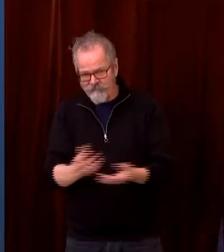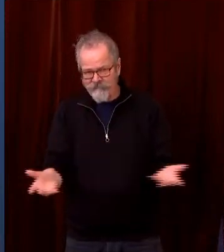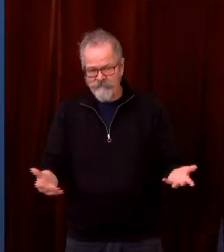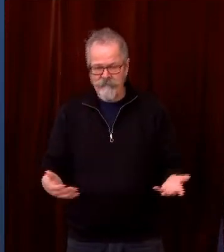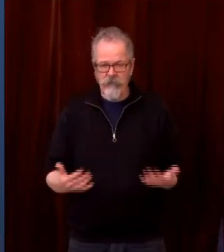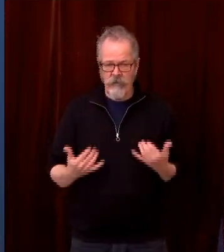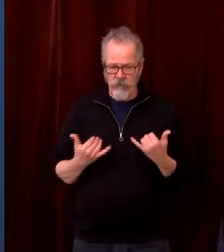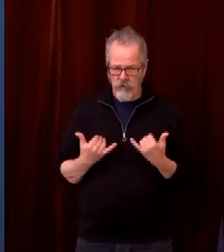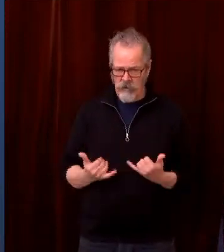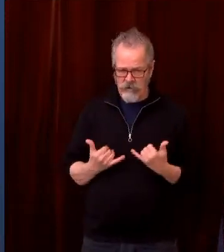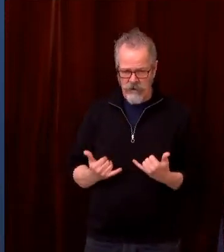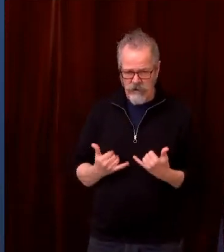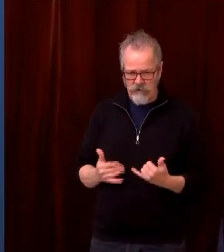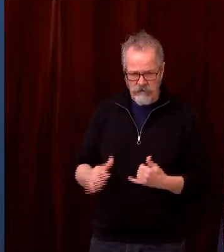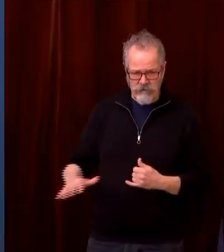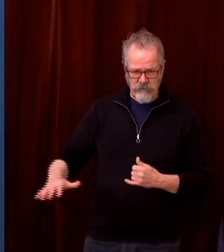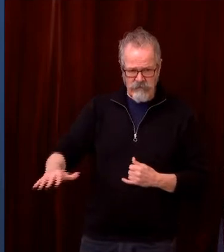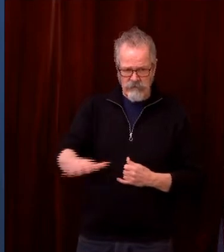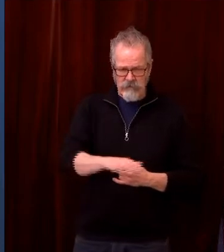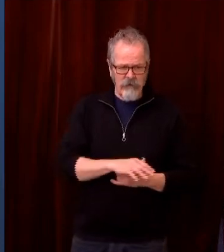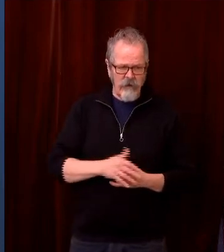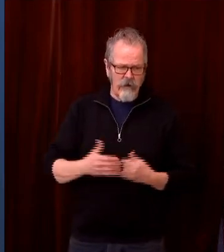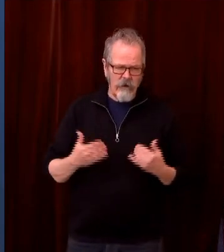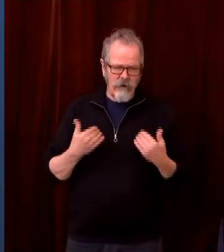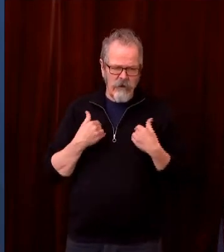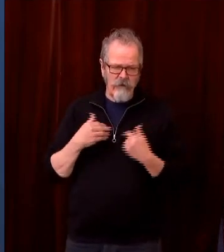right? There's no zero risk environment.